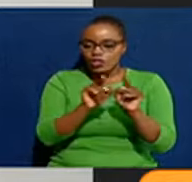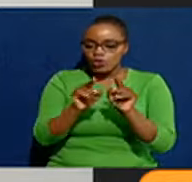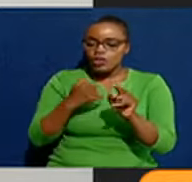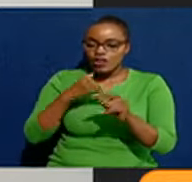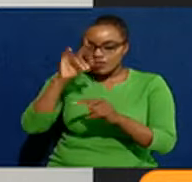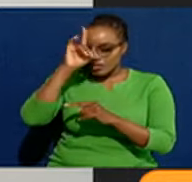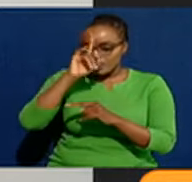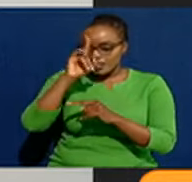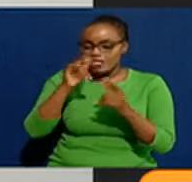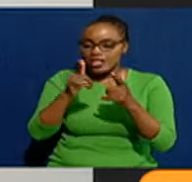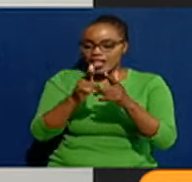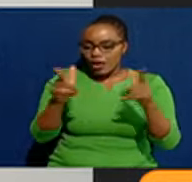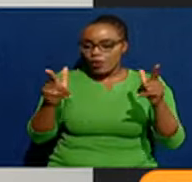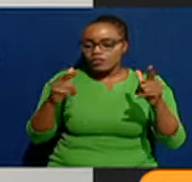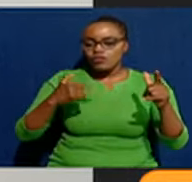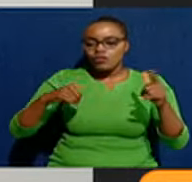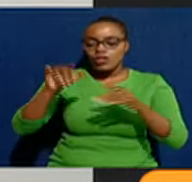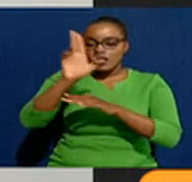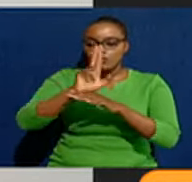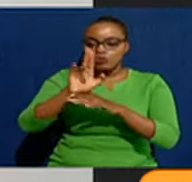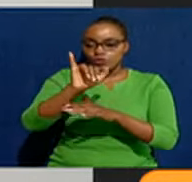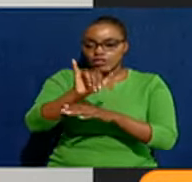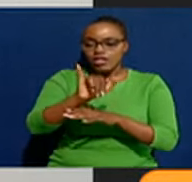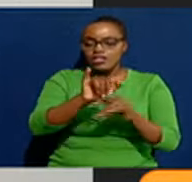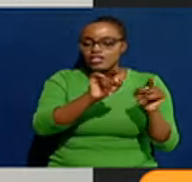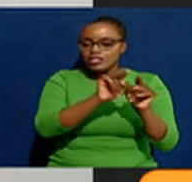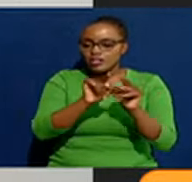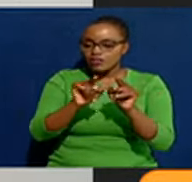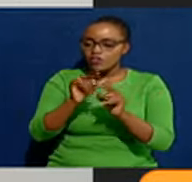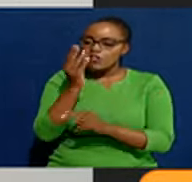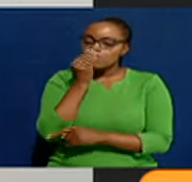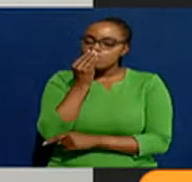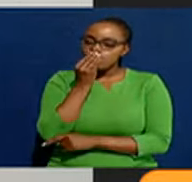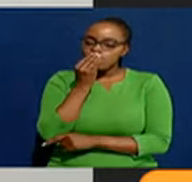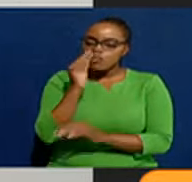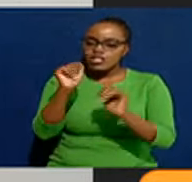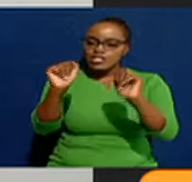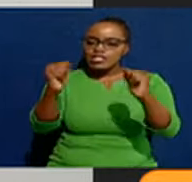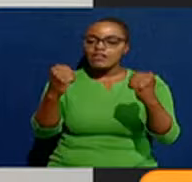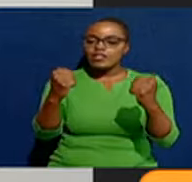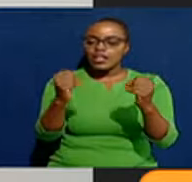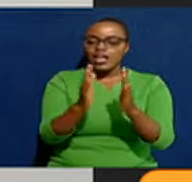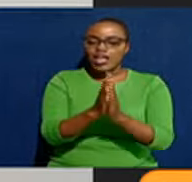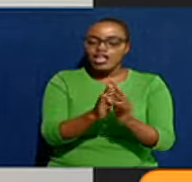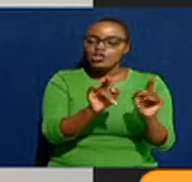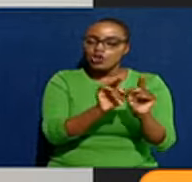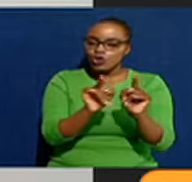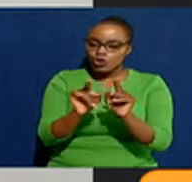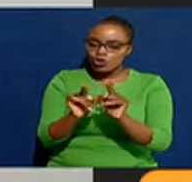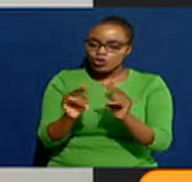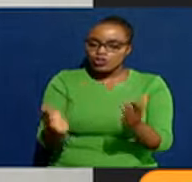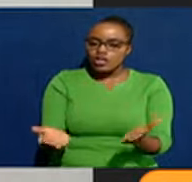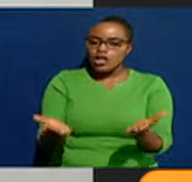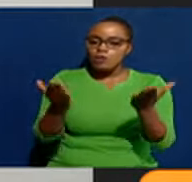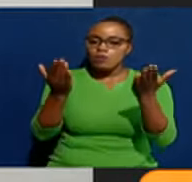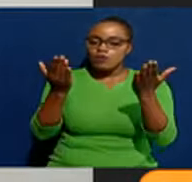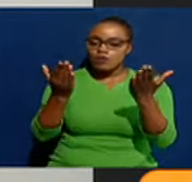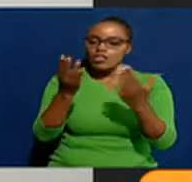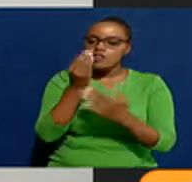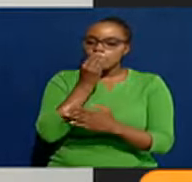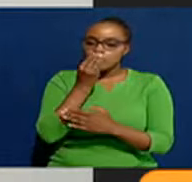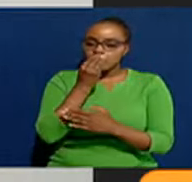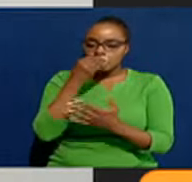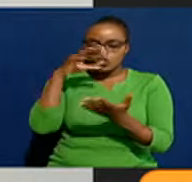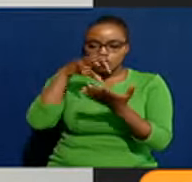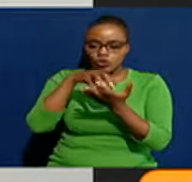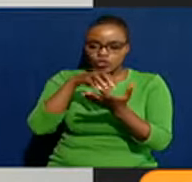serious room for us to use it for food safety and, of course, improving the nutritional